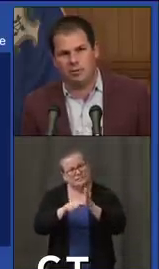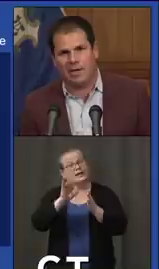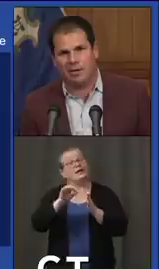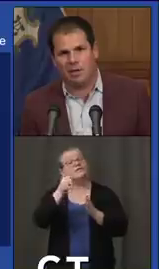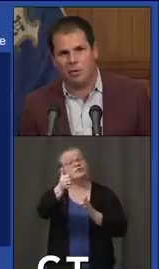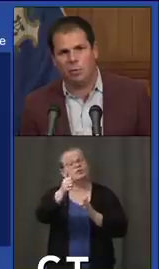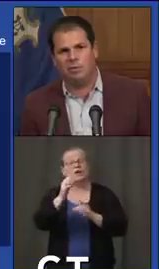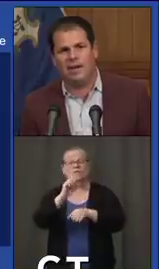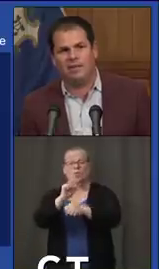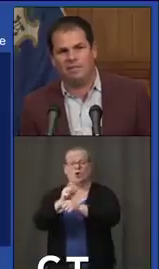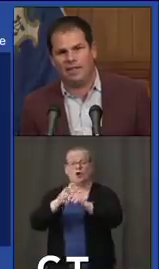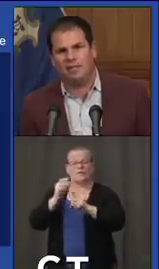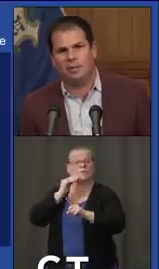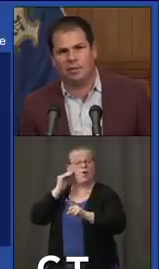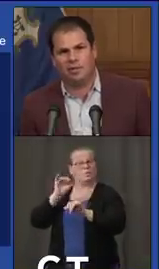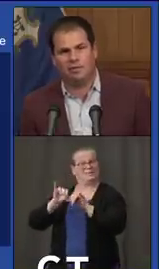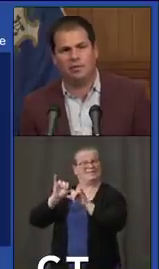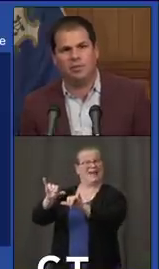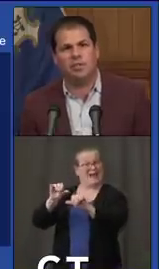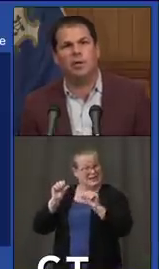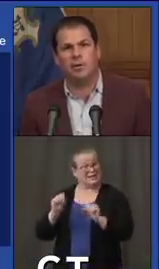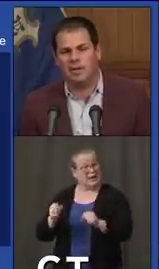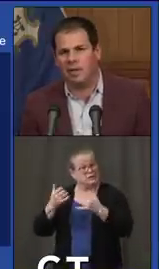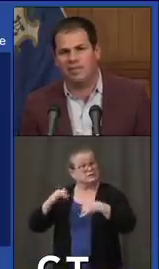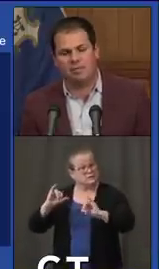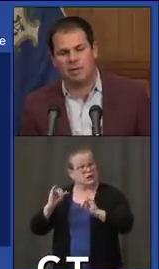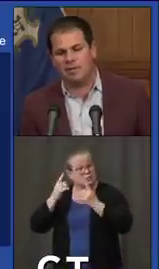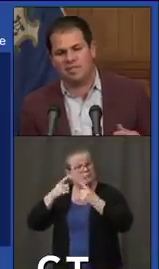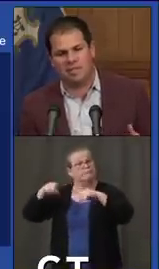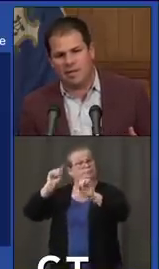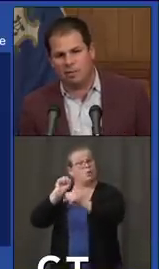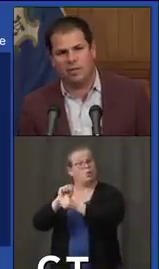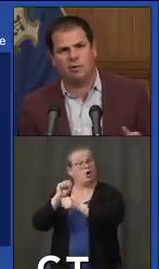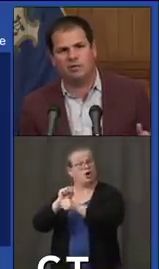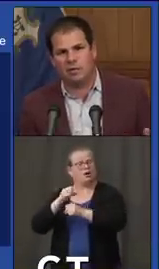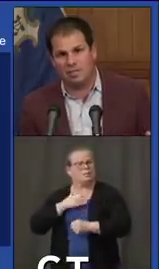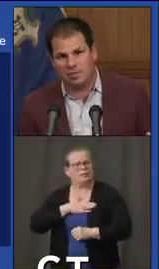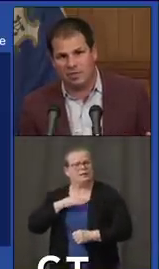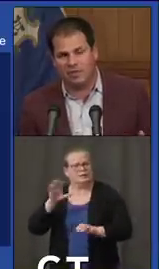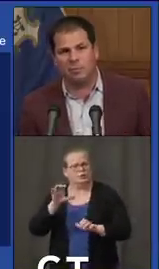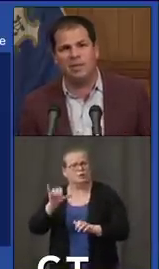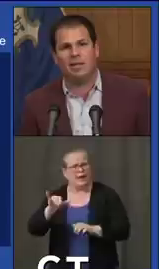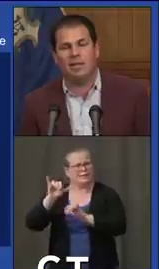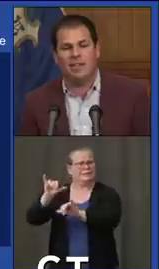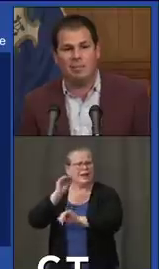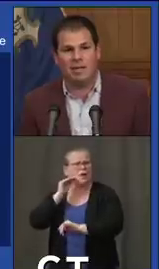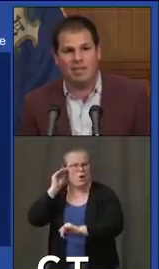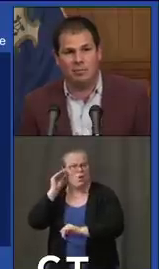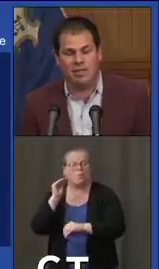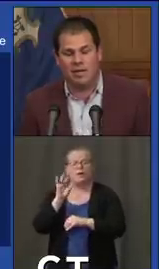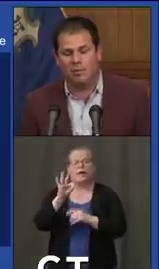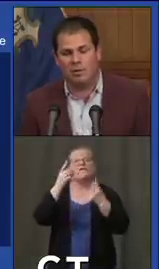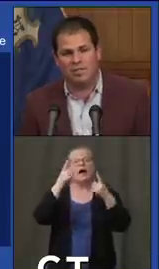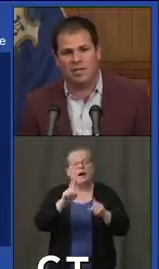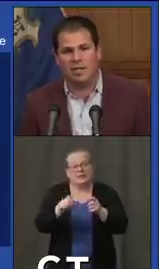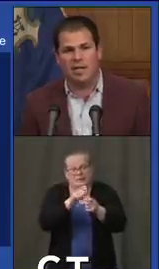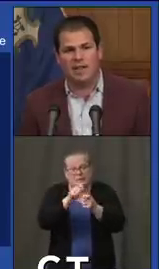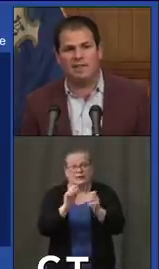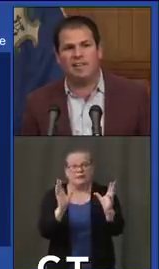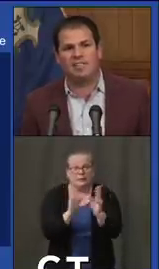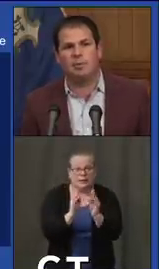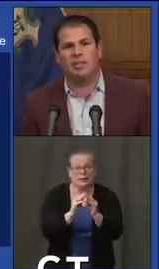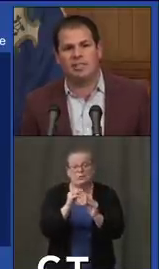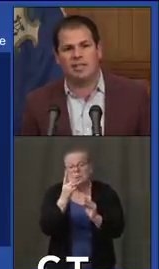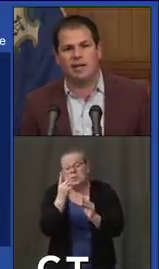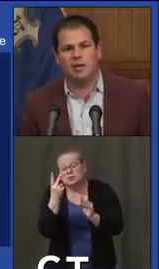to do that. We're providing flexibility for folks to go into the office, whether it's a day a week or for a specific meeting that might need to be done in person.